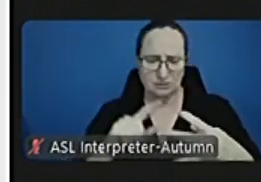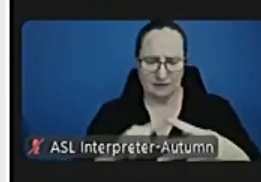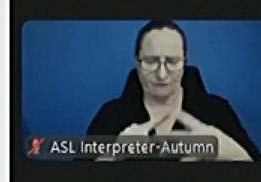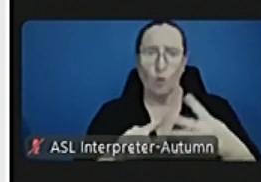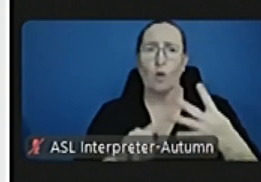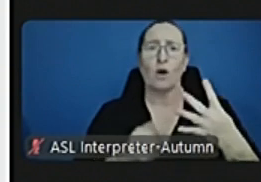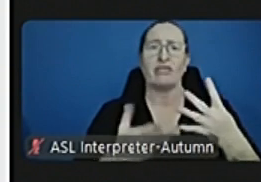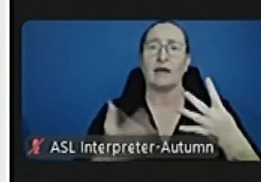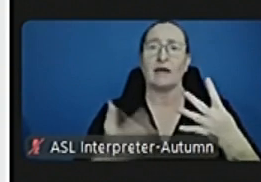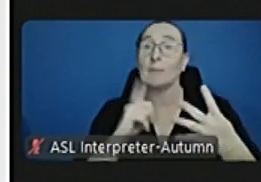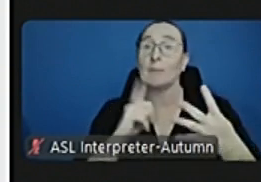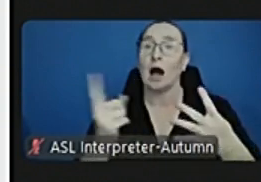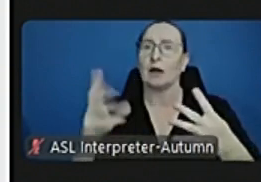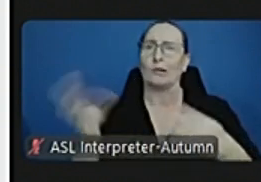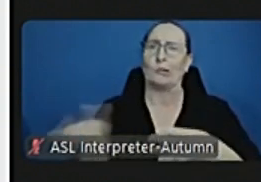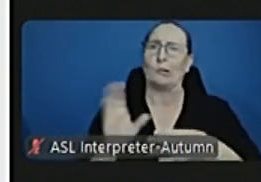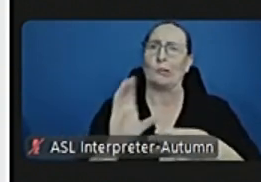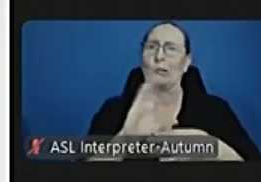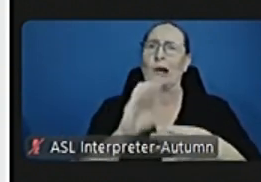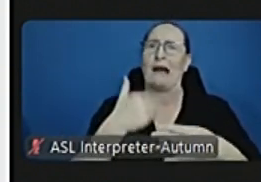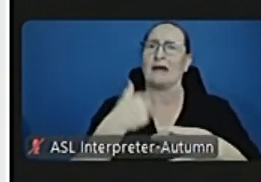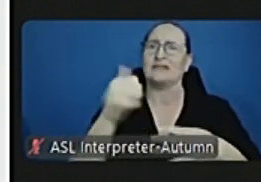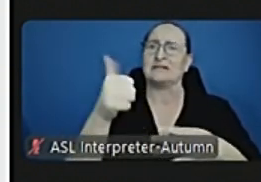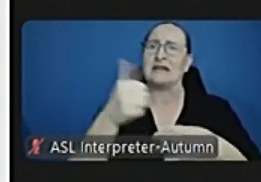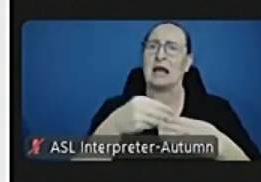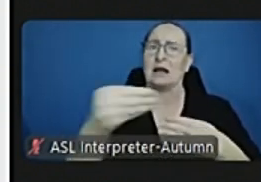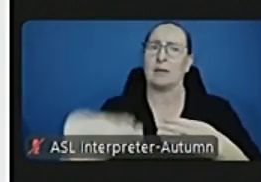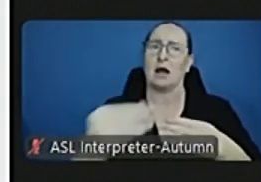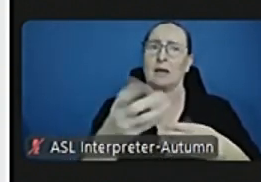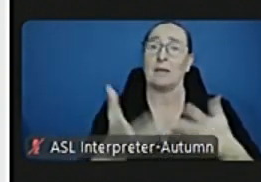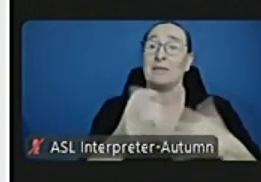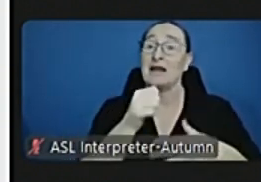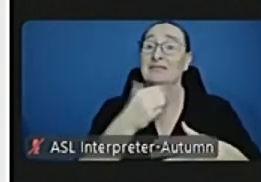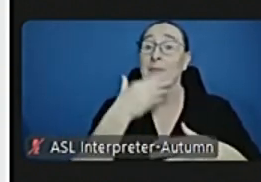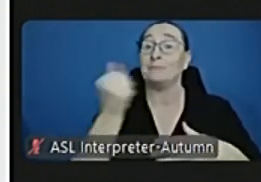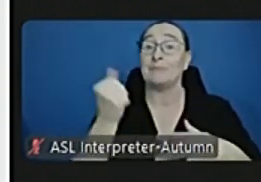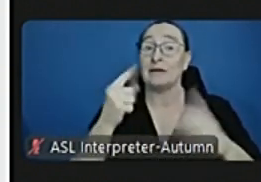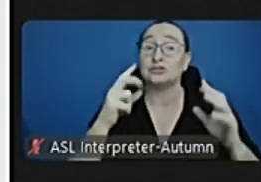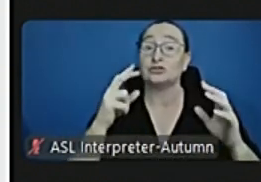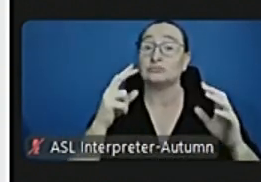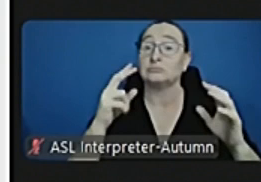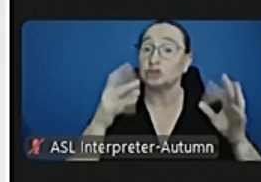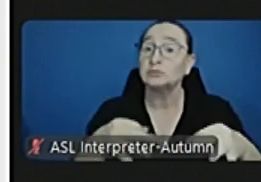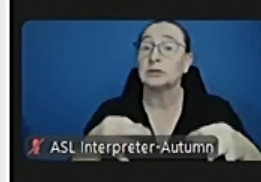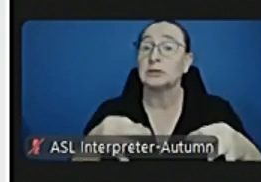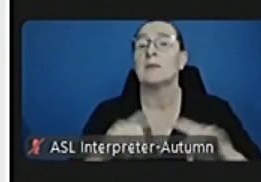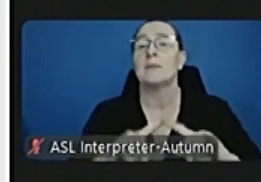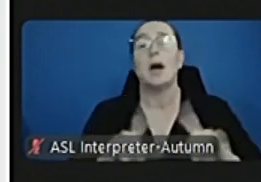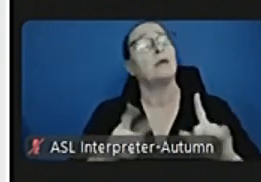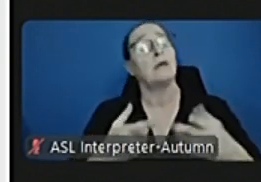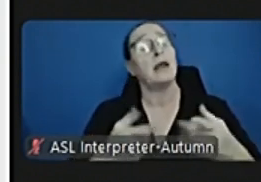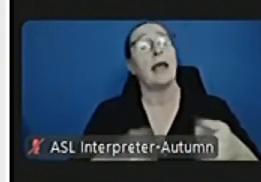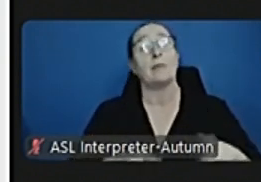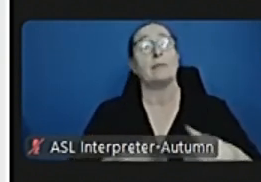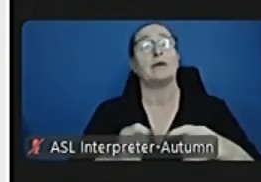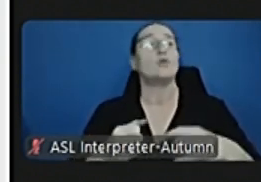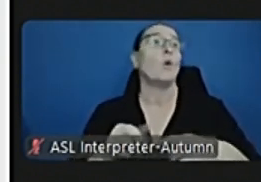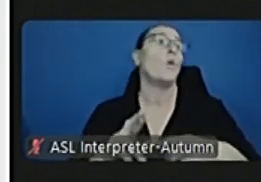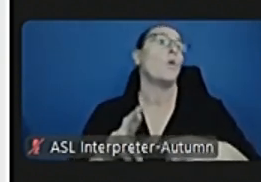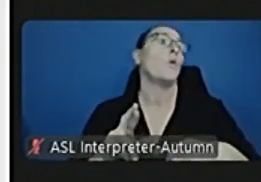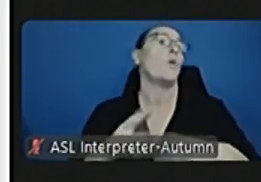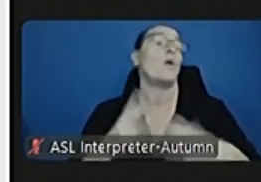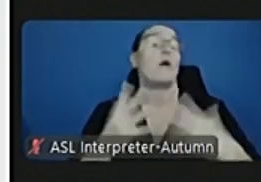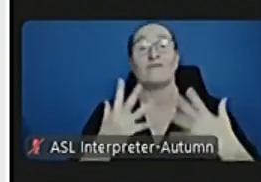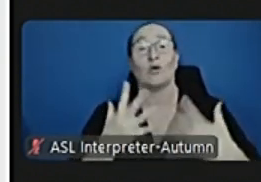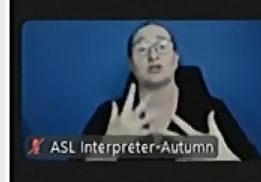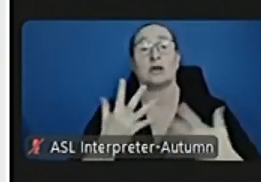up with 10. Maybe that's not the best judgment, but those things do happen. Or unfortunately, you may go